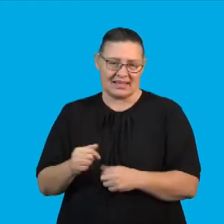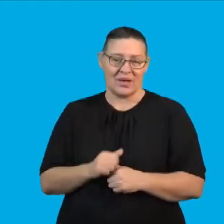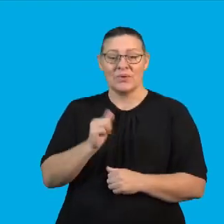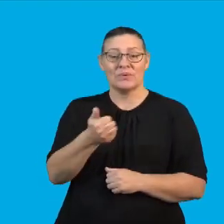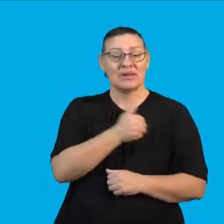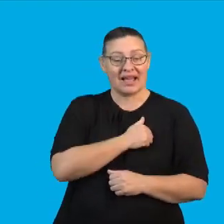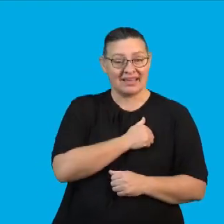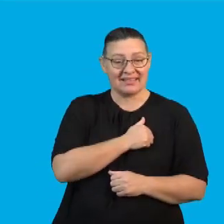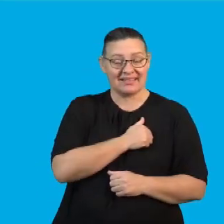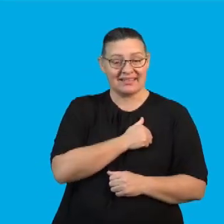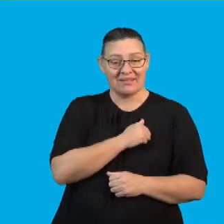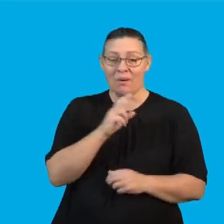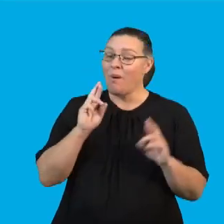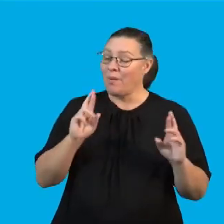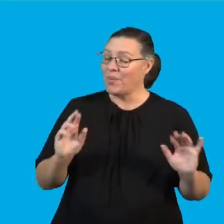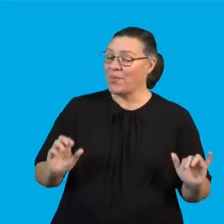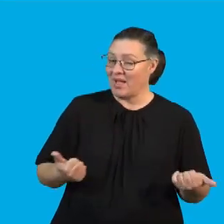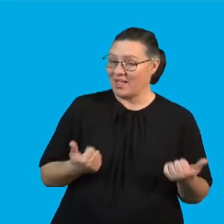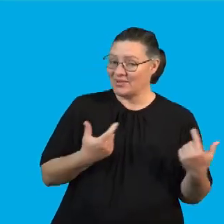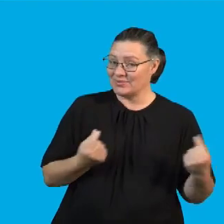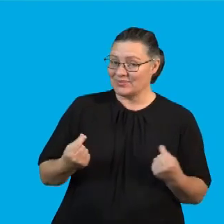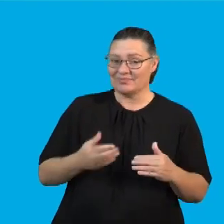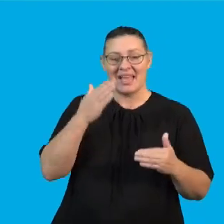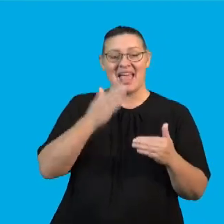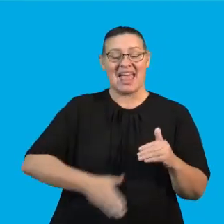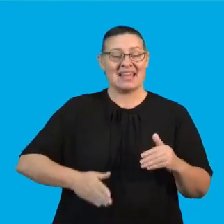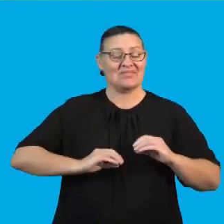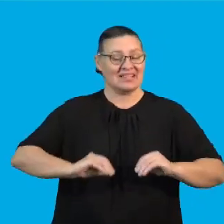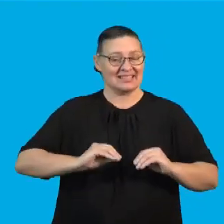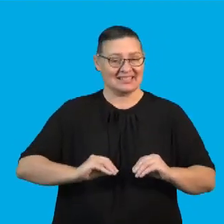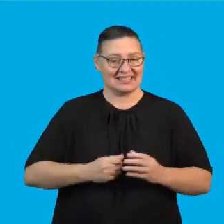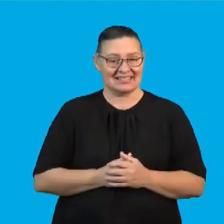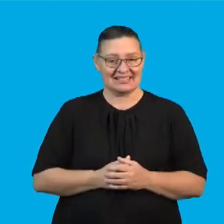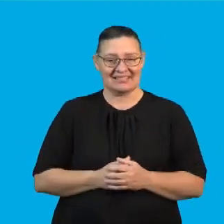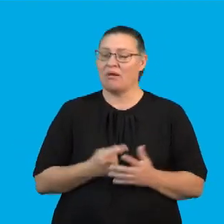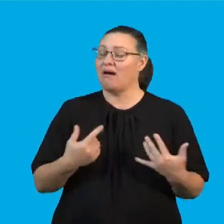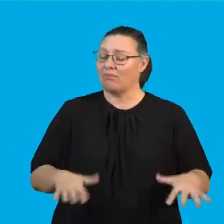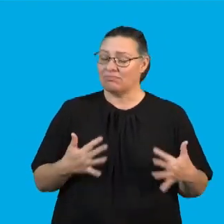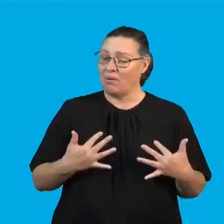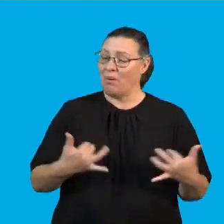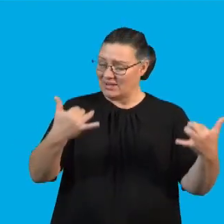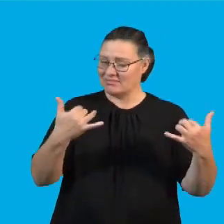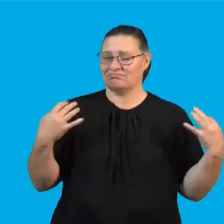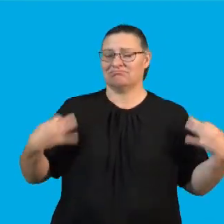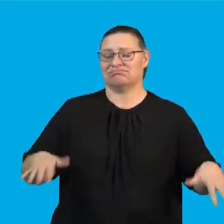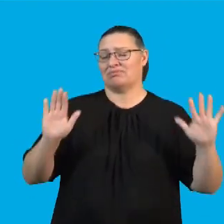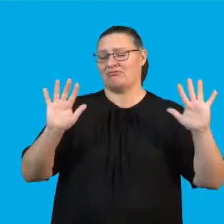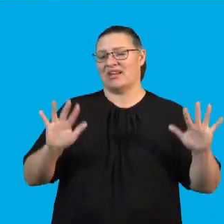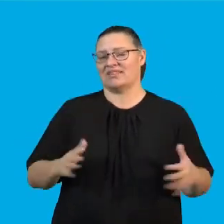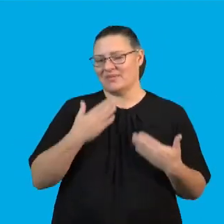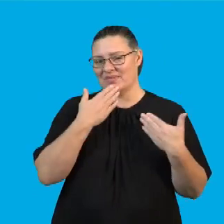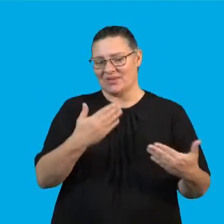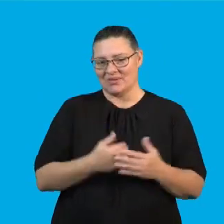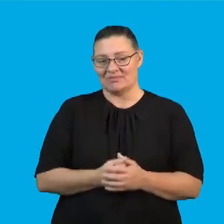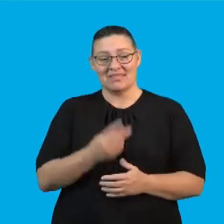answers, and good luck. I wish you well. We've come to the end of our session. You have been a great class.